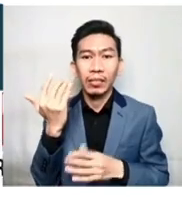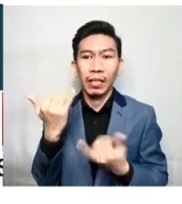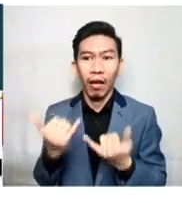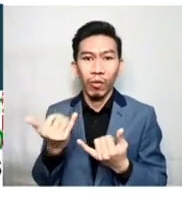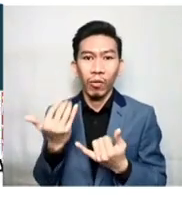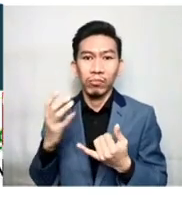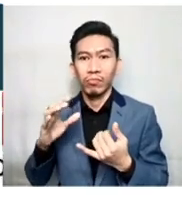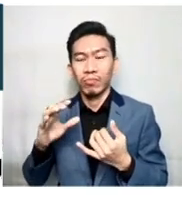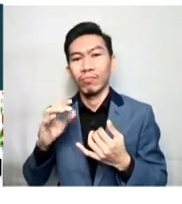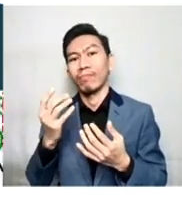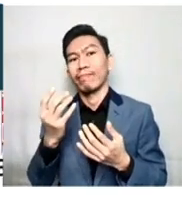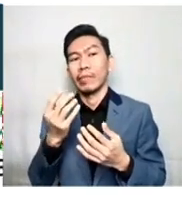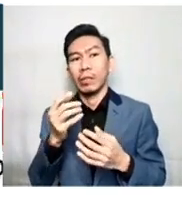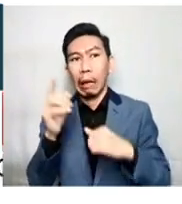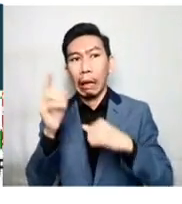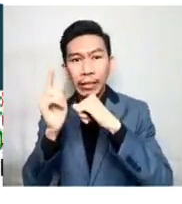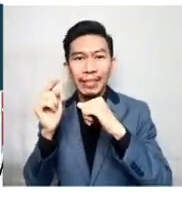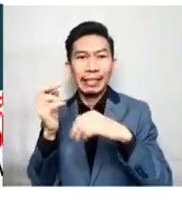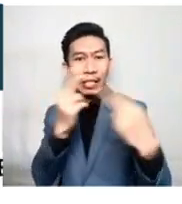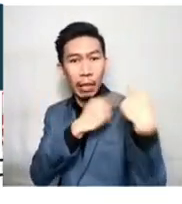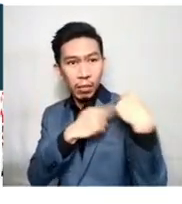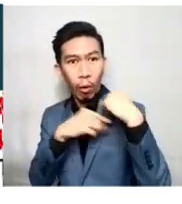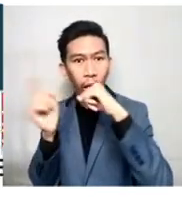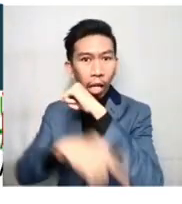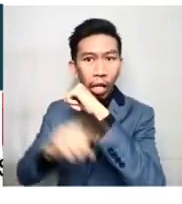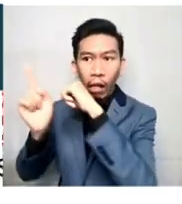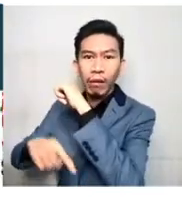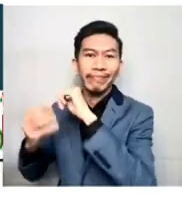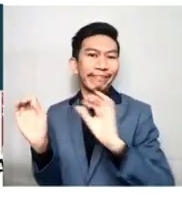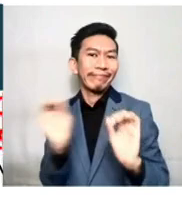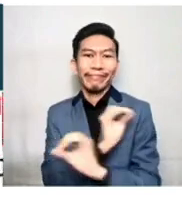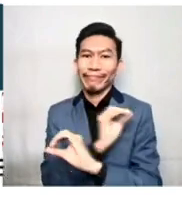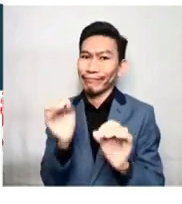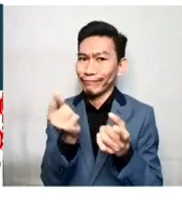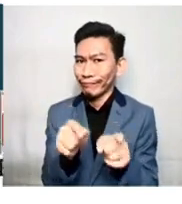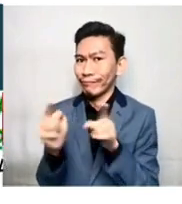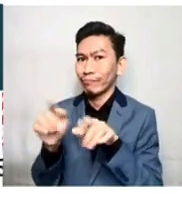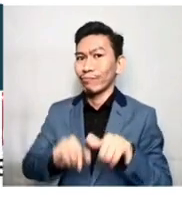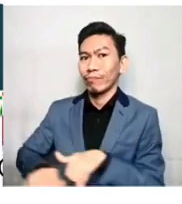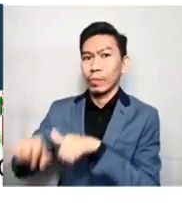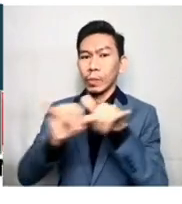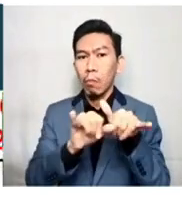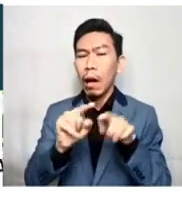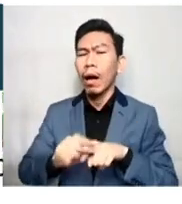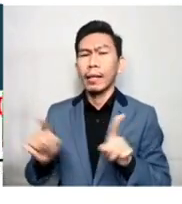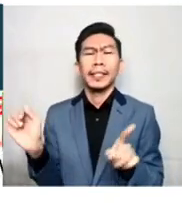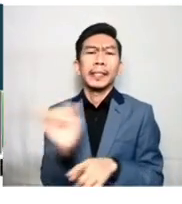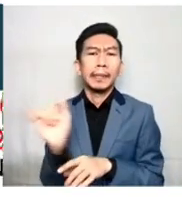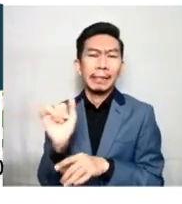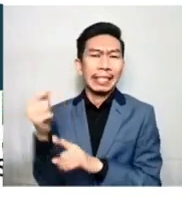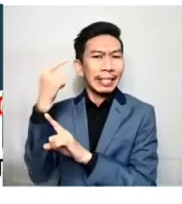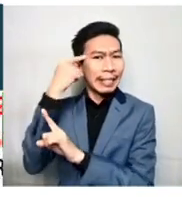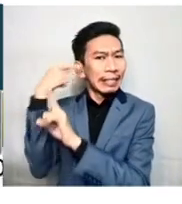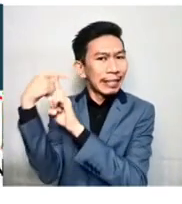climate of impunity, as we say, no? Literally, no one is being held to account. But at the same time, we're also hopeful that